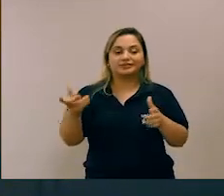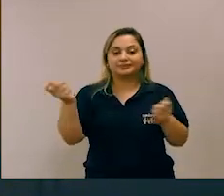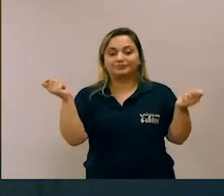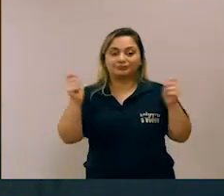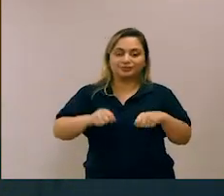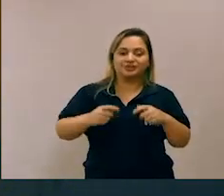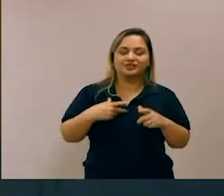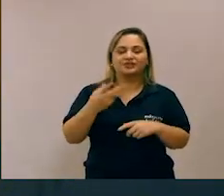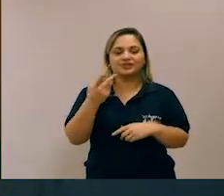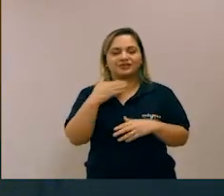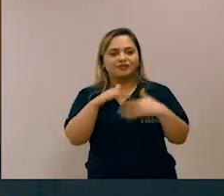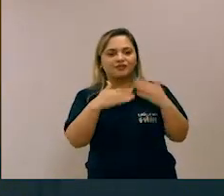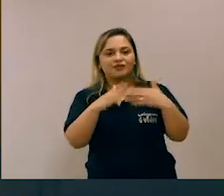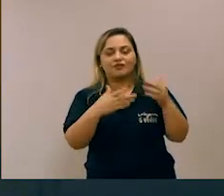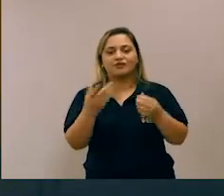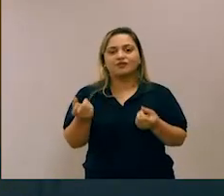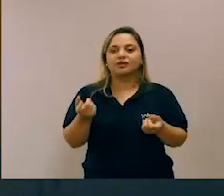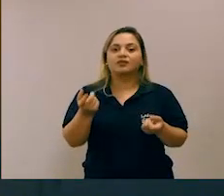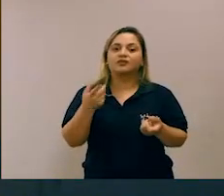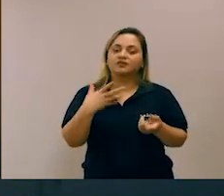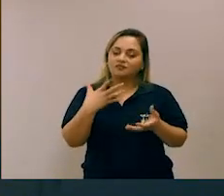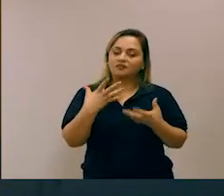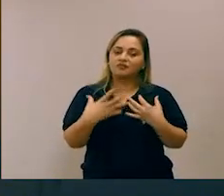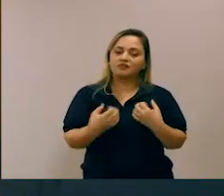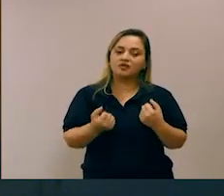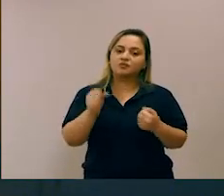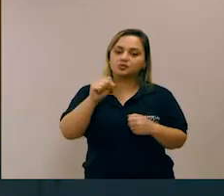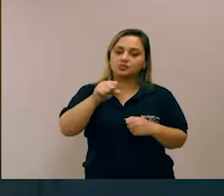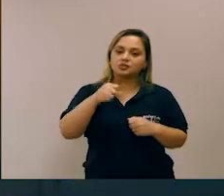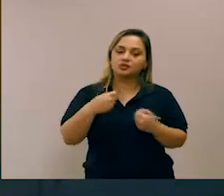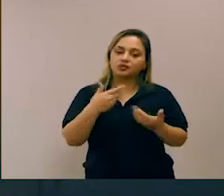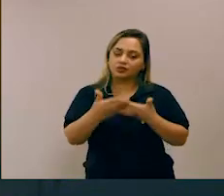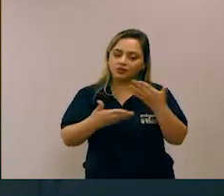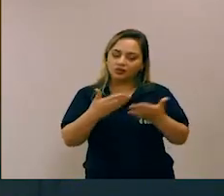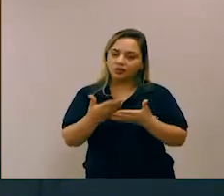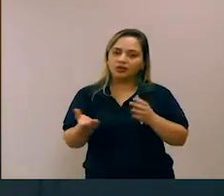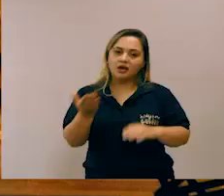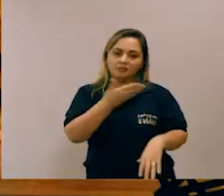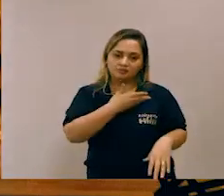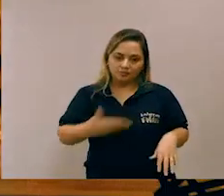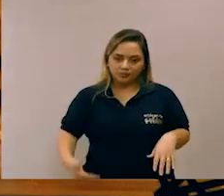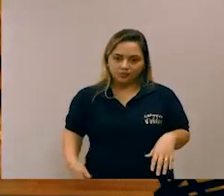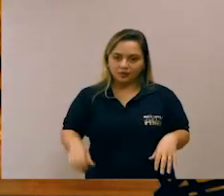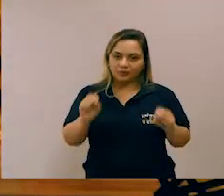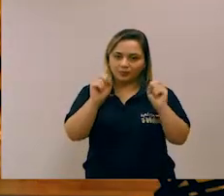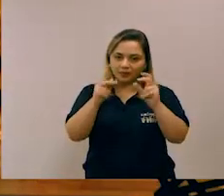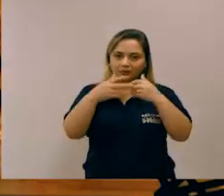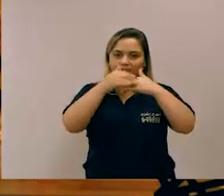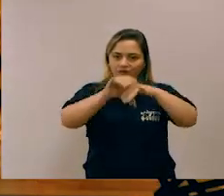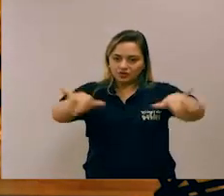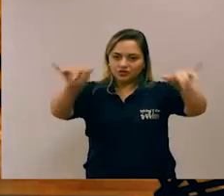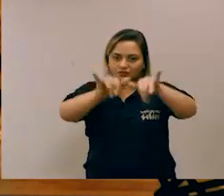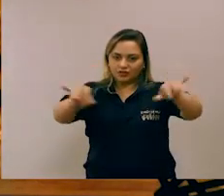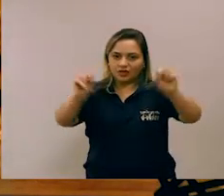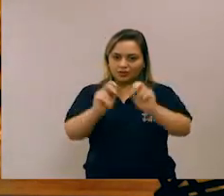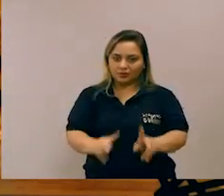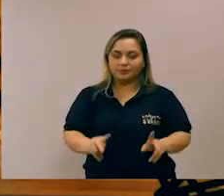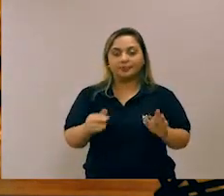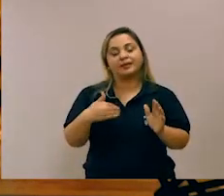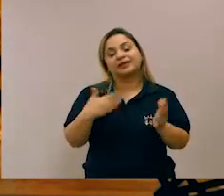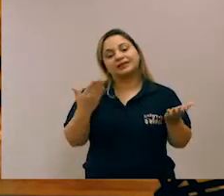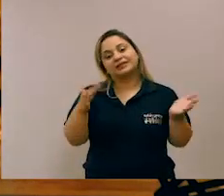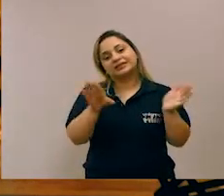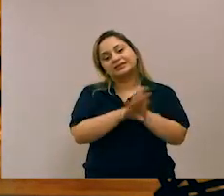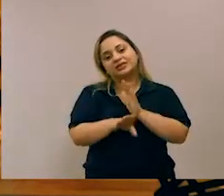from next Thursday on. And everything that involves the operations, we can make the data public. Well, this